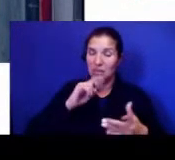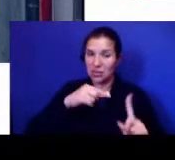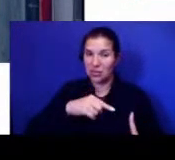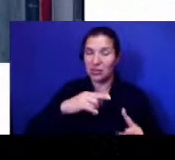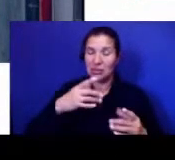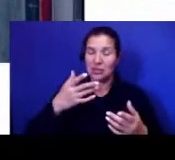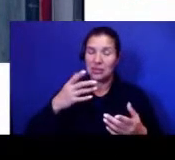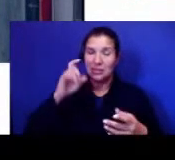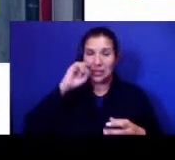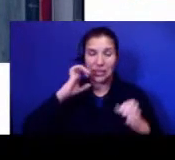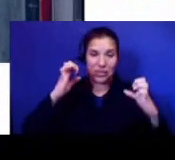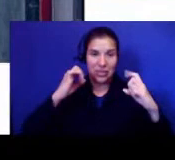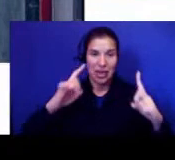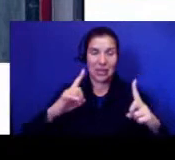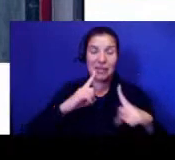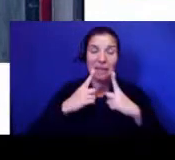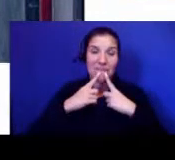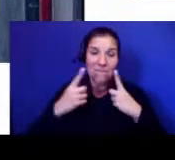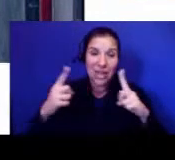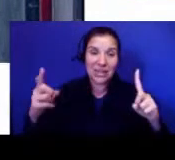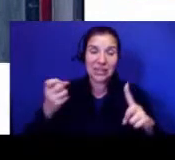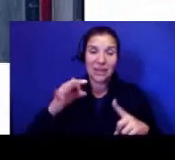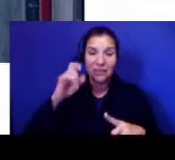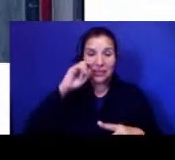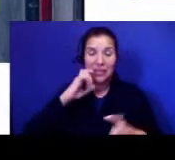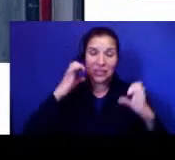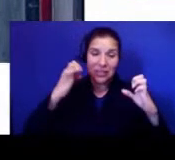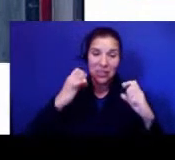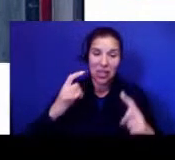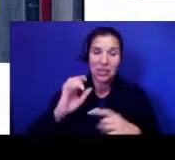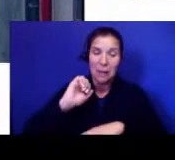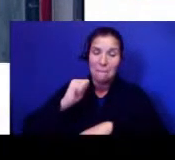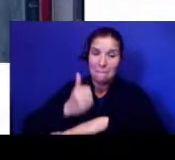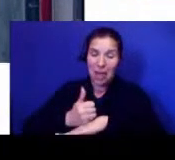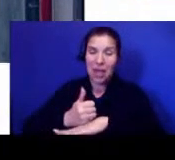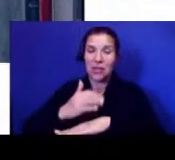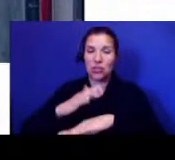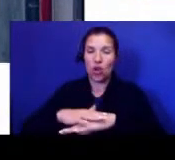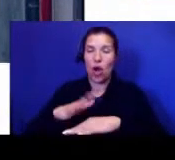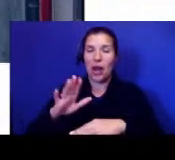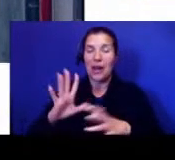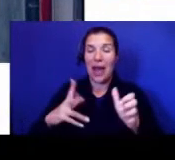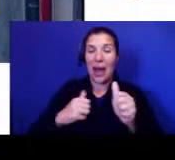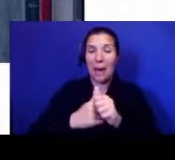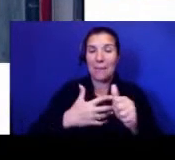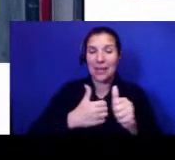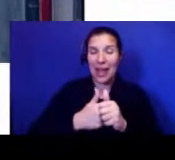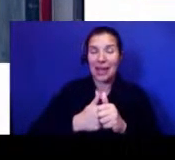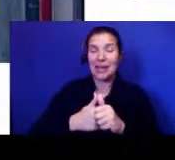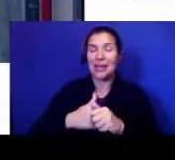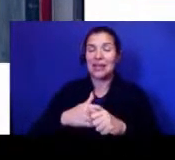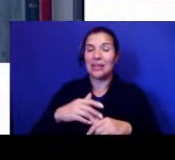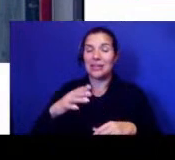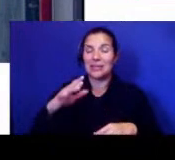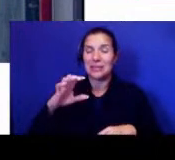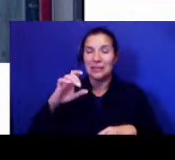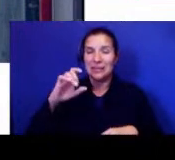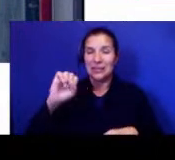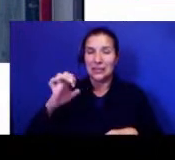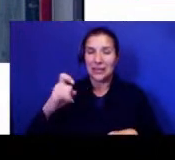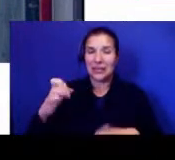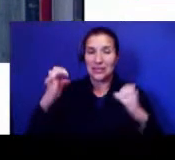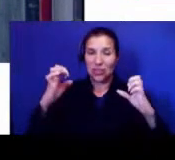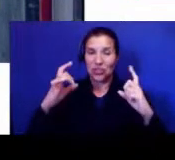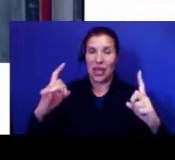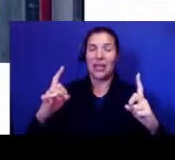that the effectiveness of sex education based on updated national sex education standards are